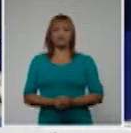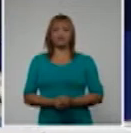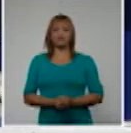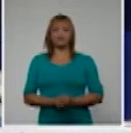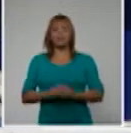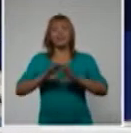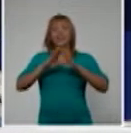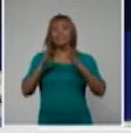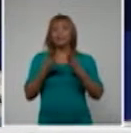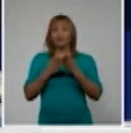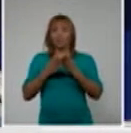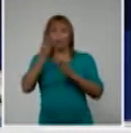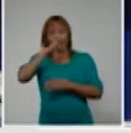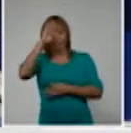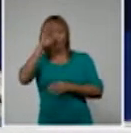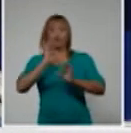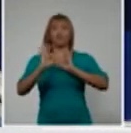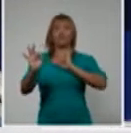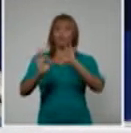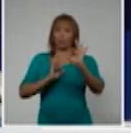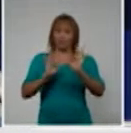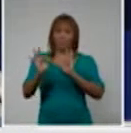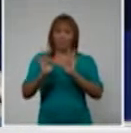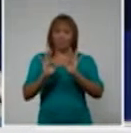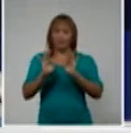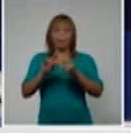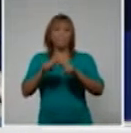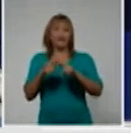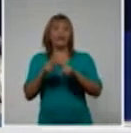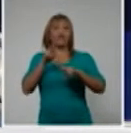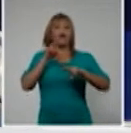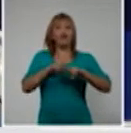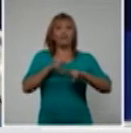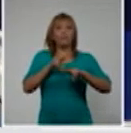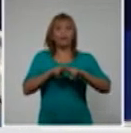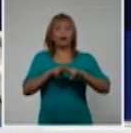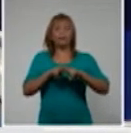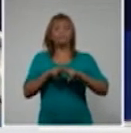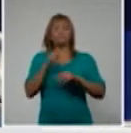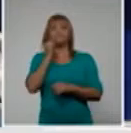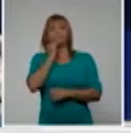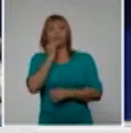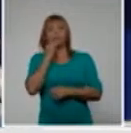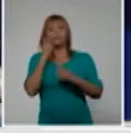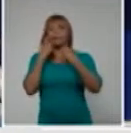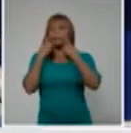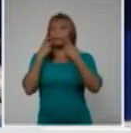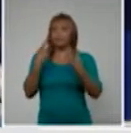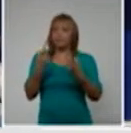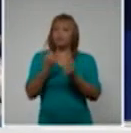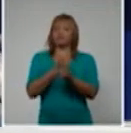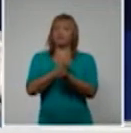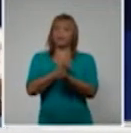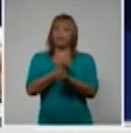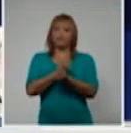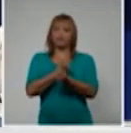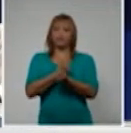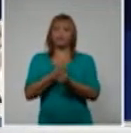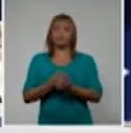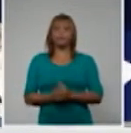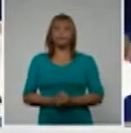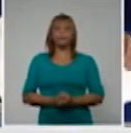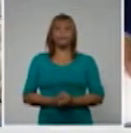group of countries that had already achieved a proper control of the pandemic and had passed to the post-COVID phase have